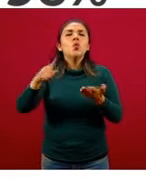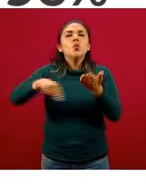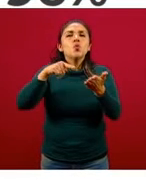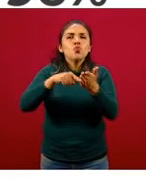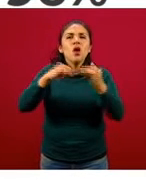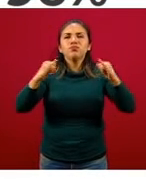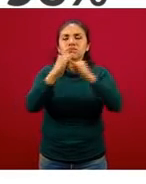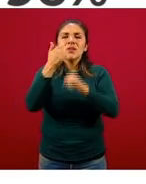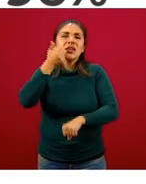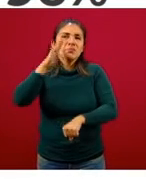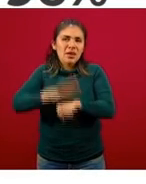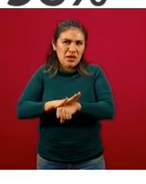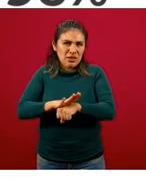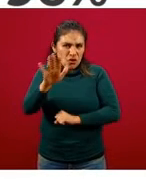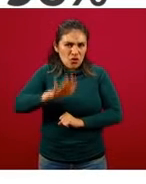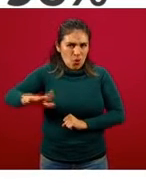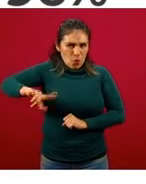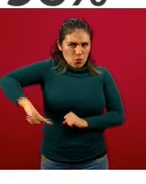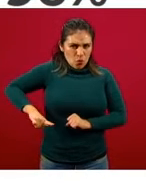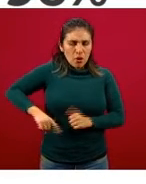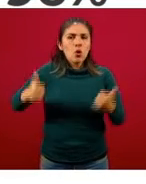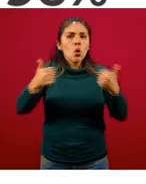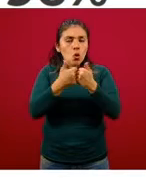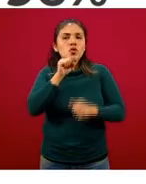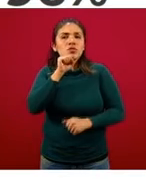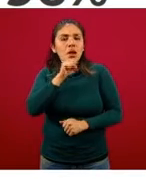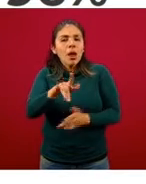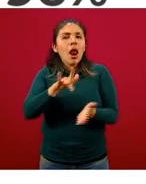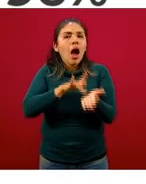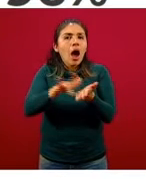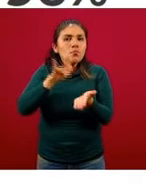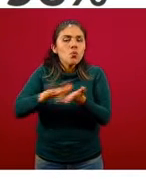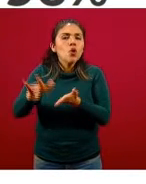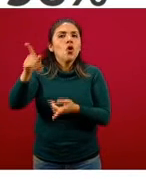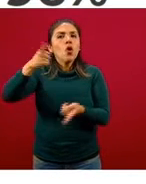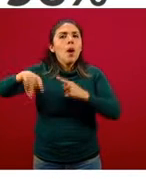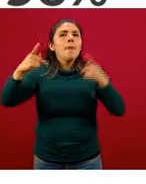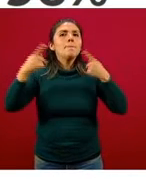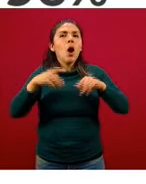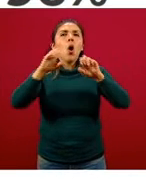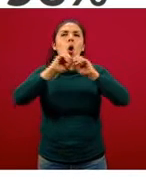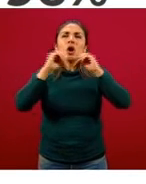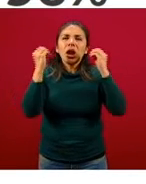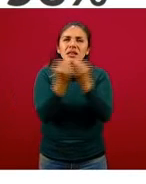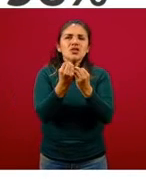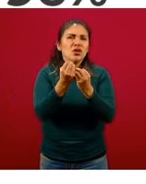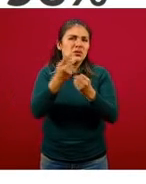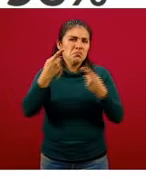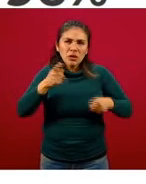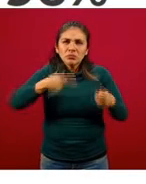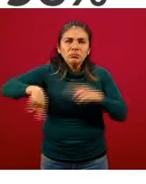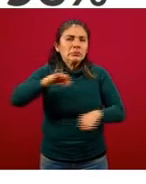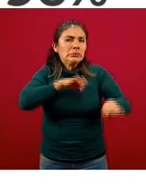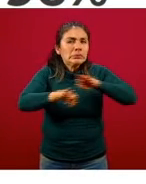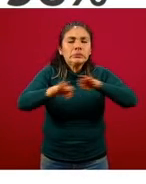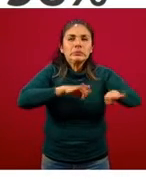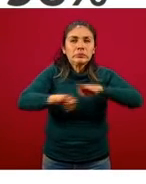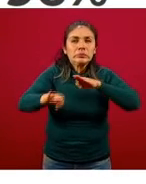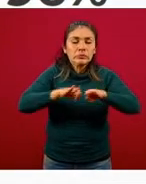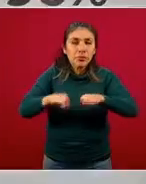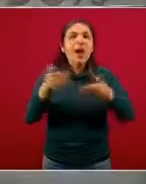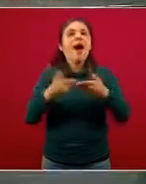interactions. So 16 million users, 33 million interactions. And thank you to all of the civil